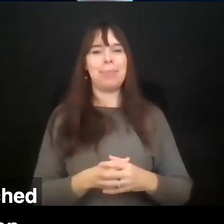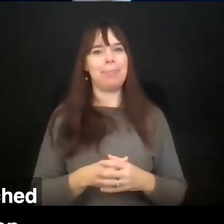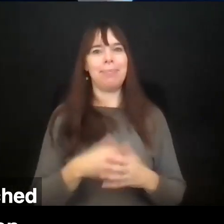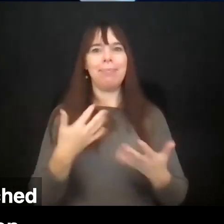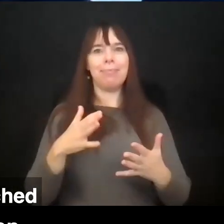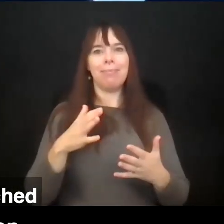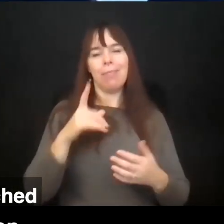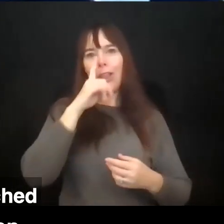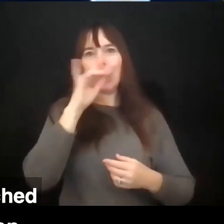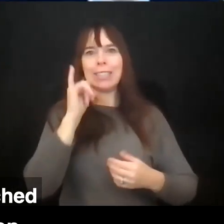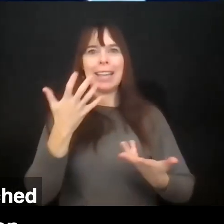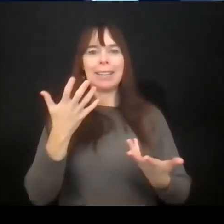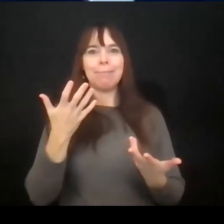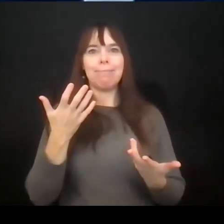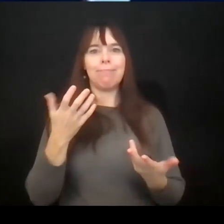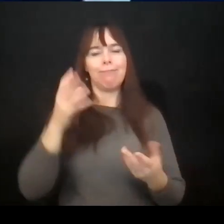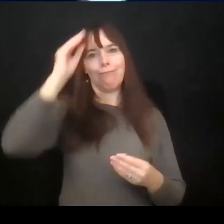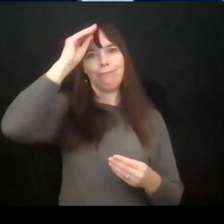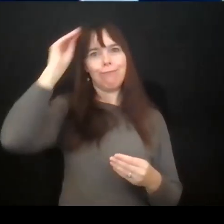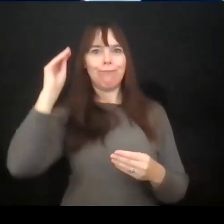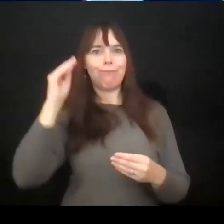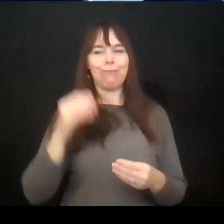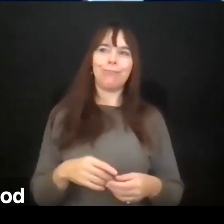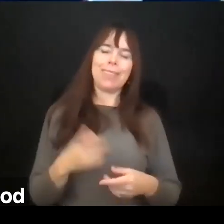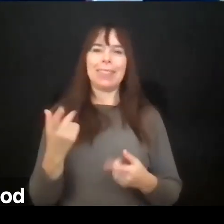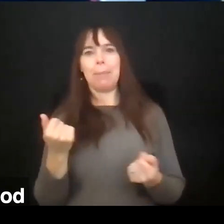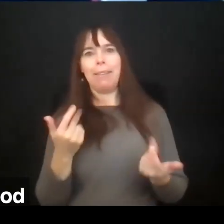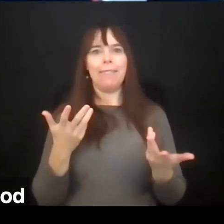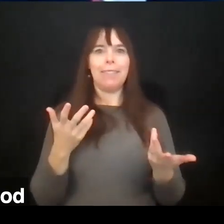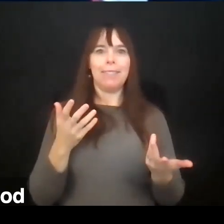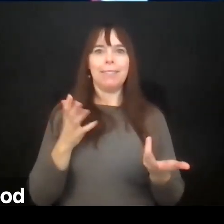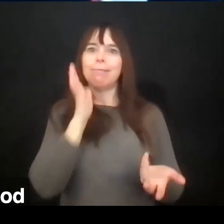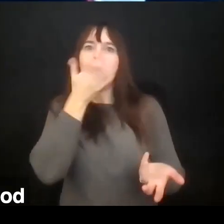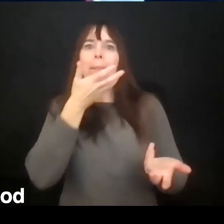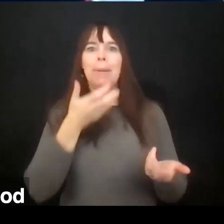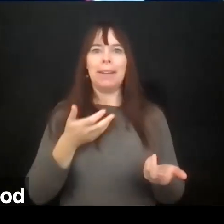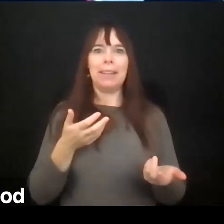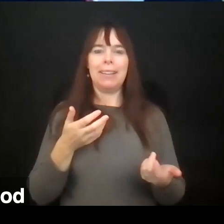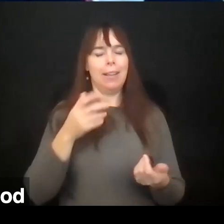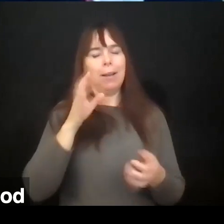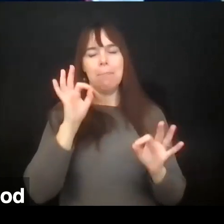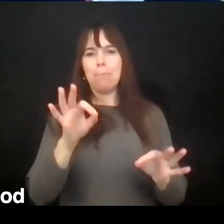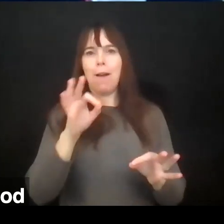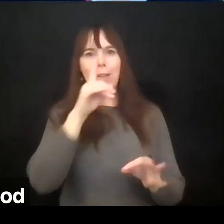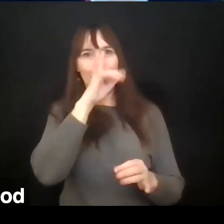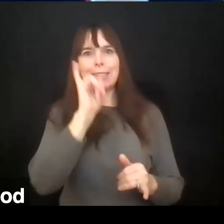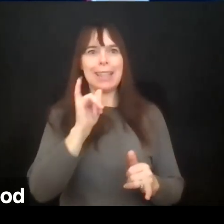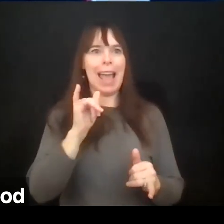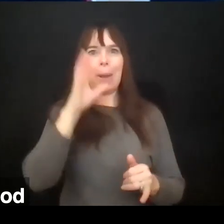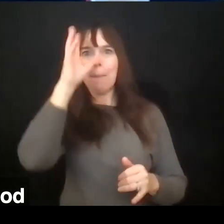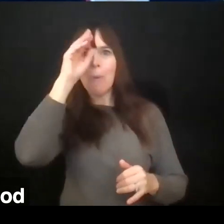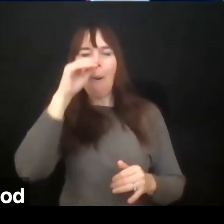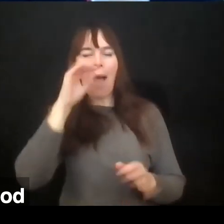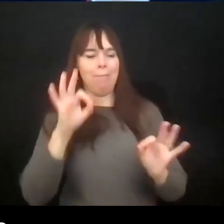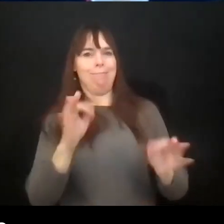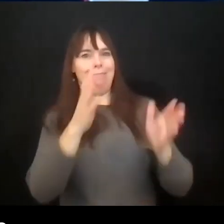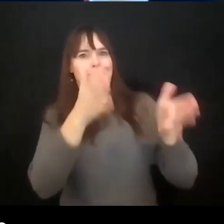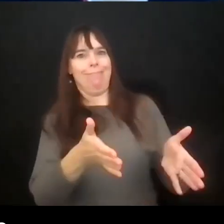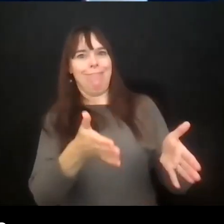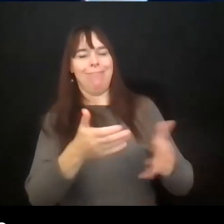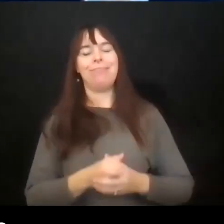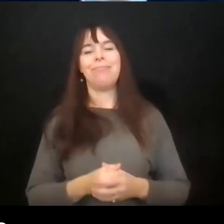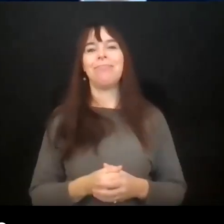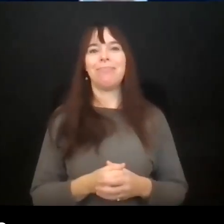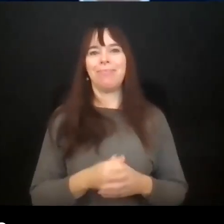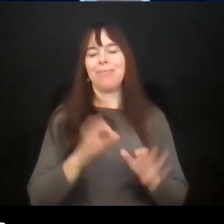of, perched in a cocky position. He's boyhood defiance personified. So